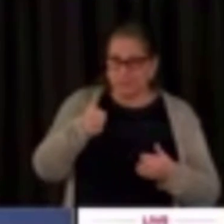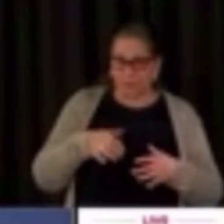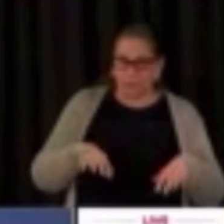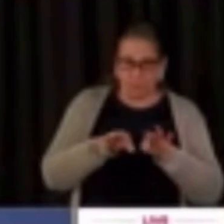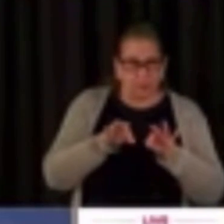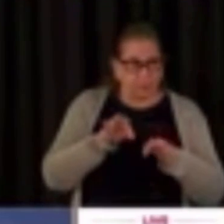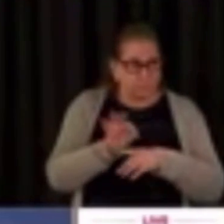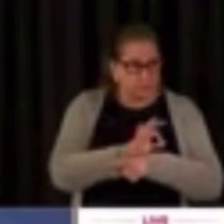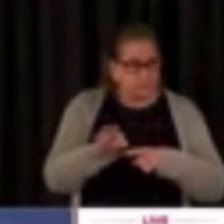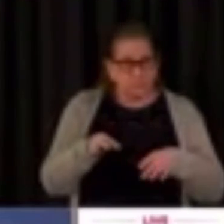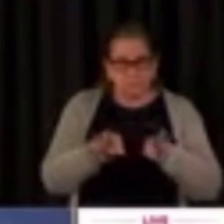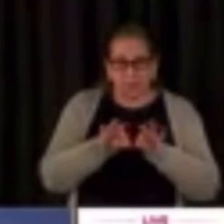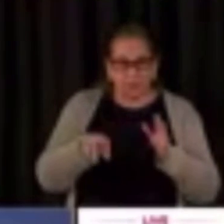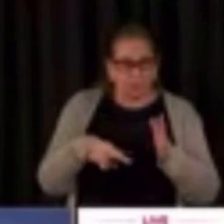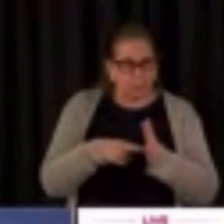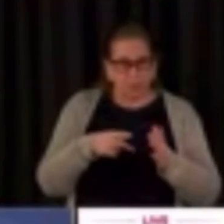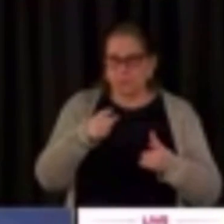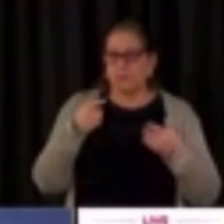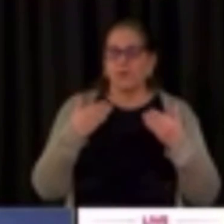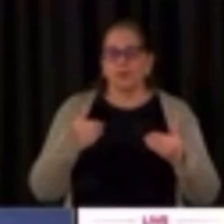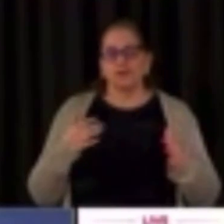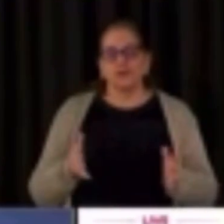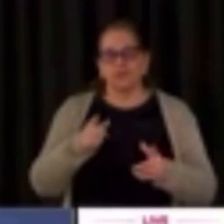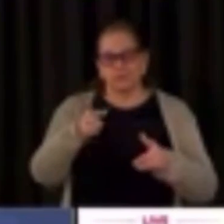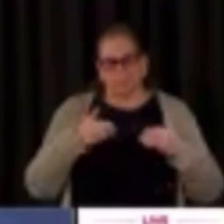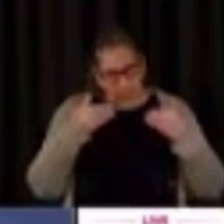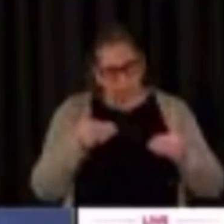be vaccinated as soon as possible.